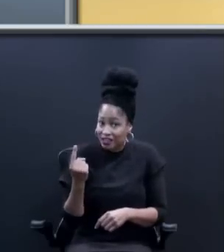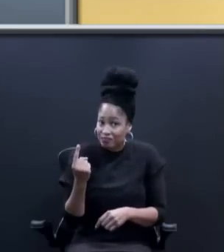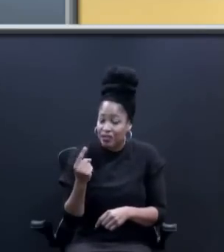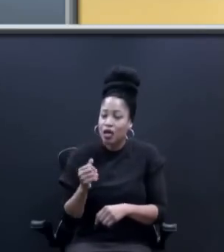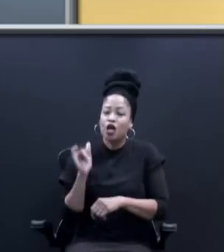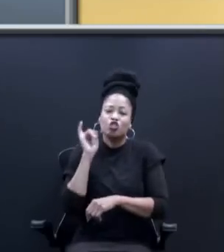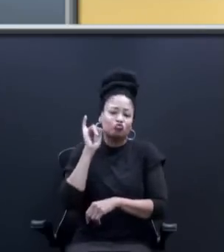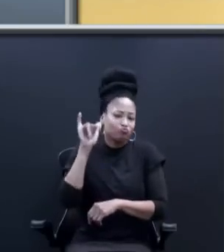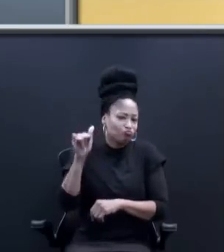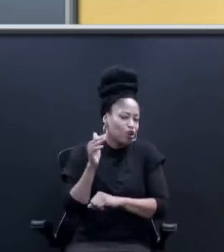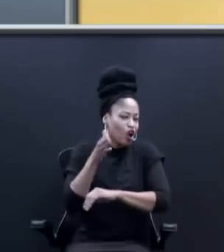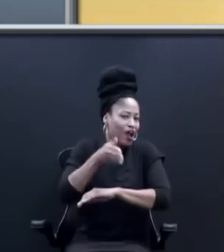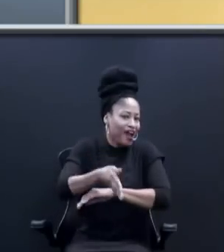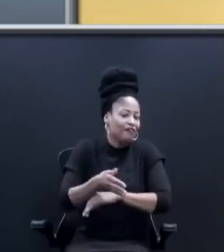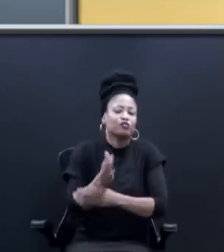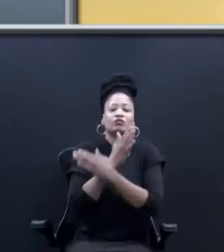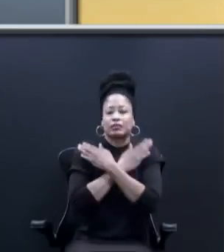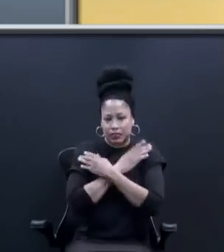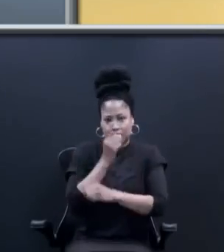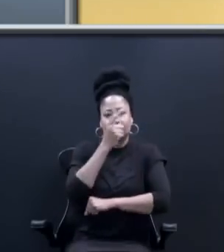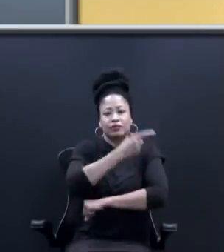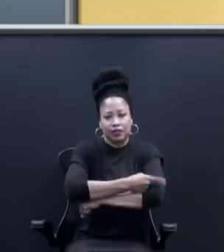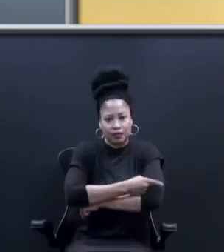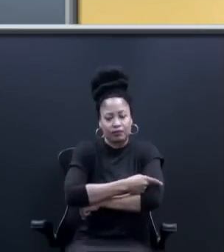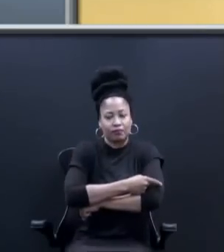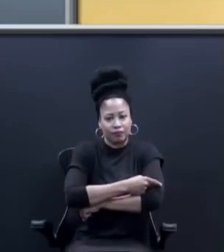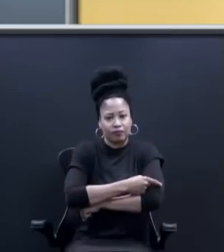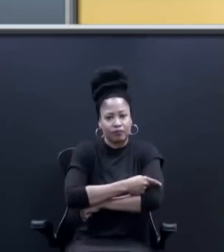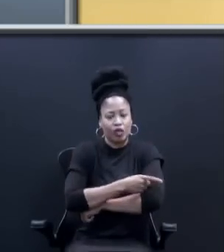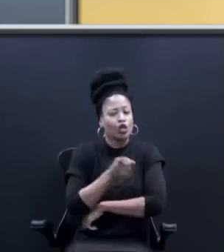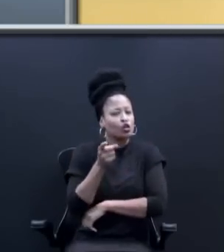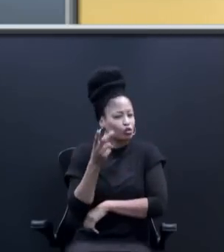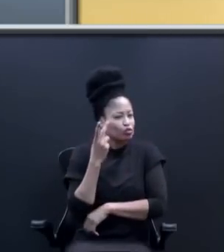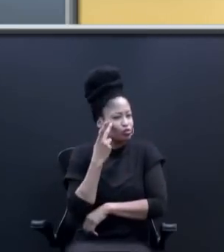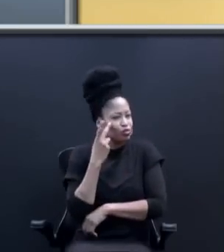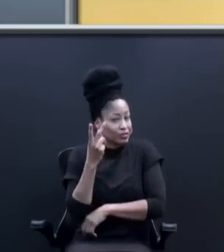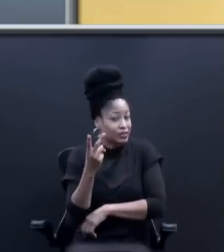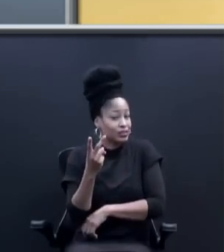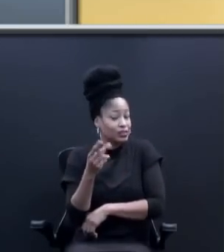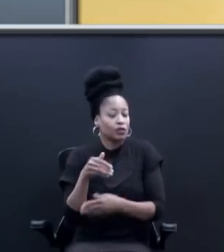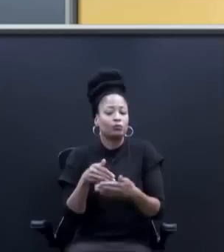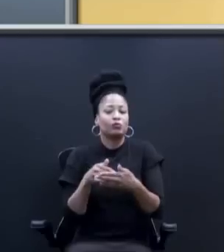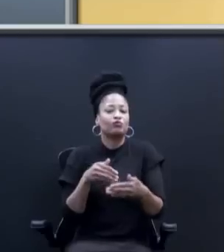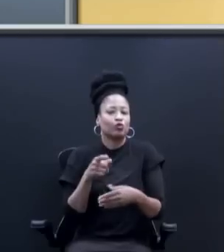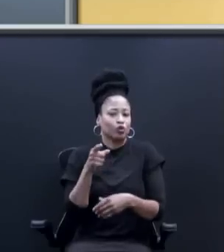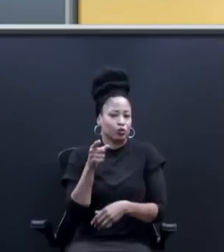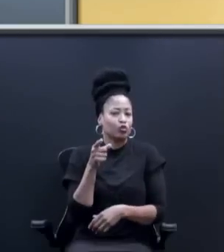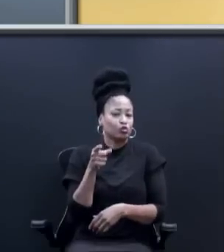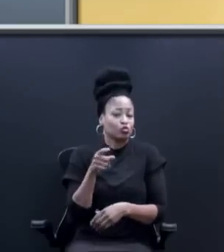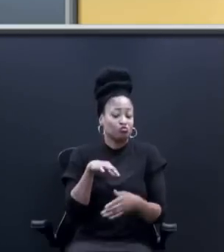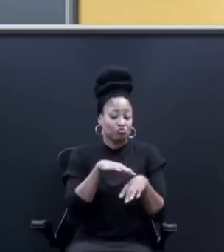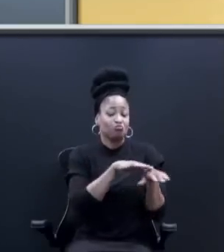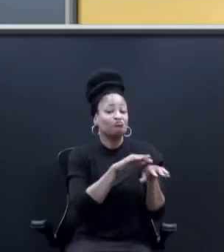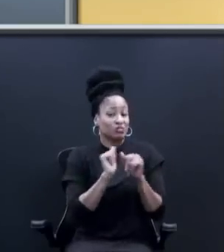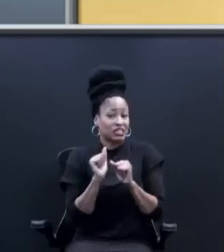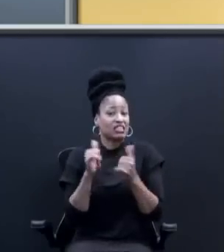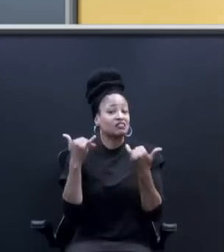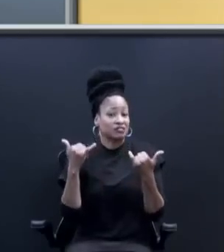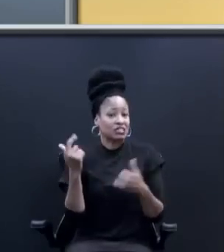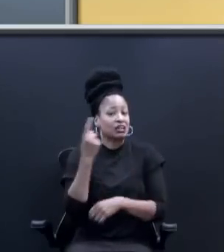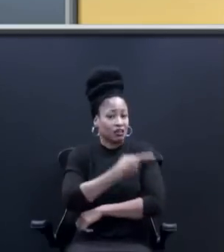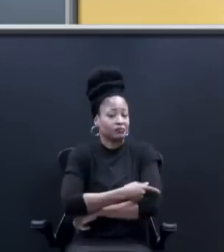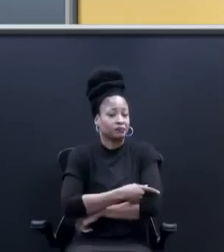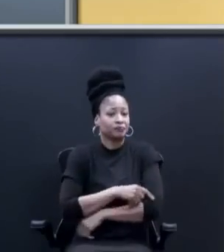a big difference, and you're going to see it before you're out of here. Now let's go into Acts, the second chapter.